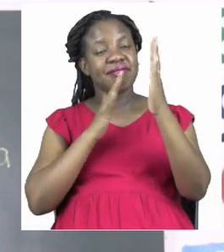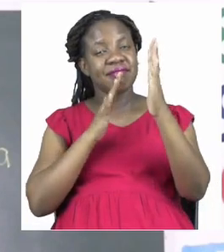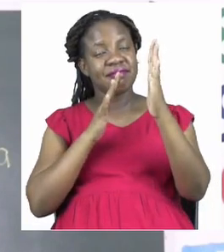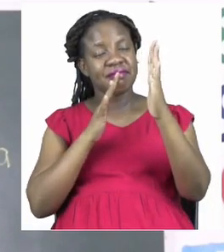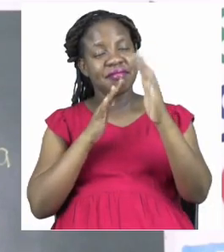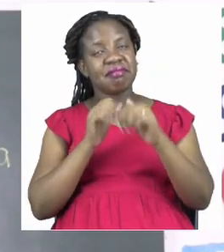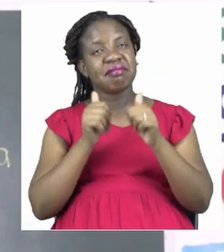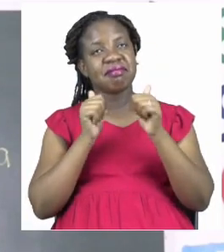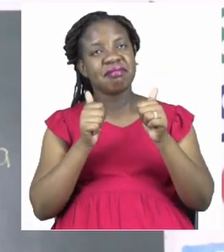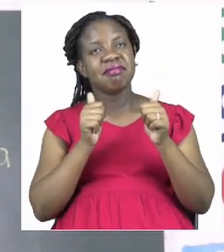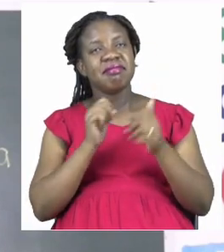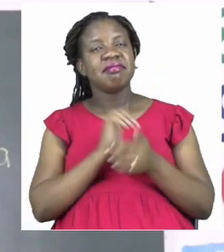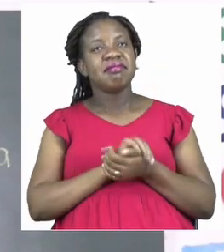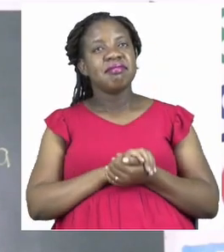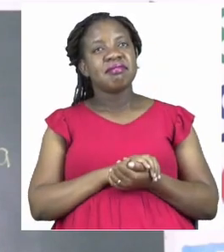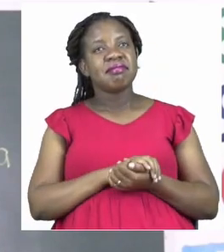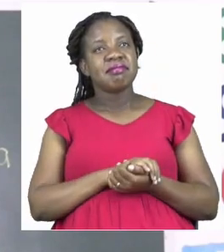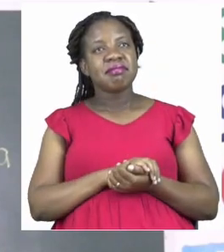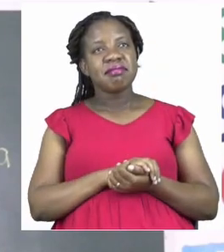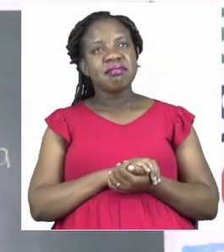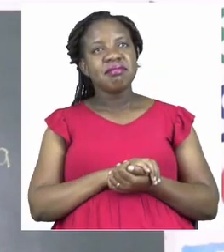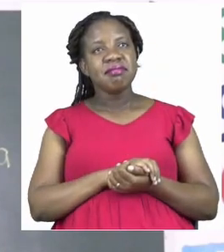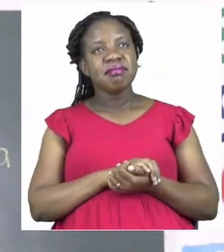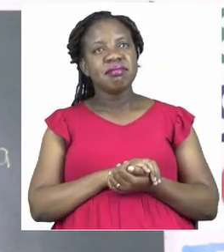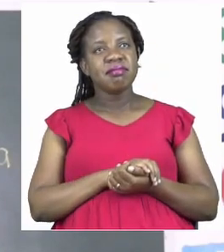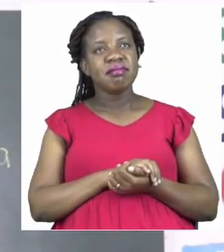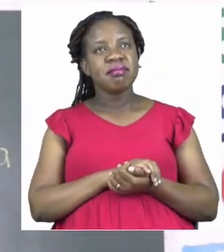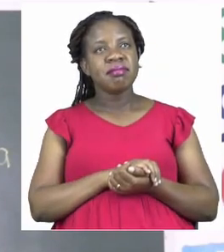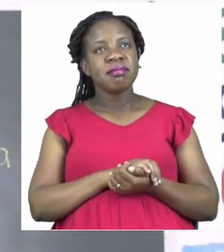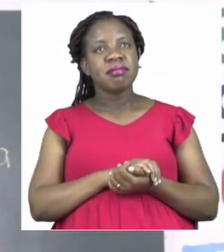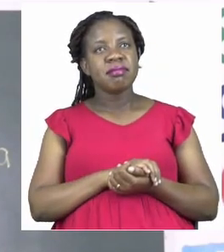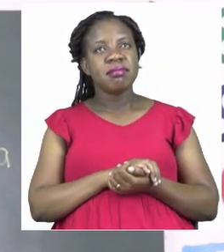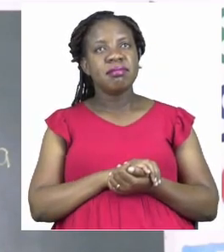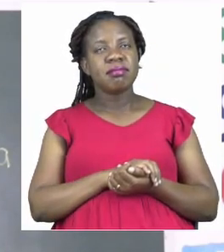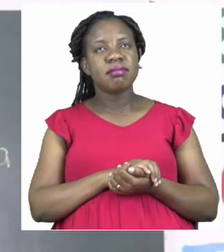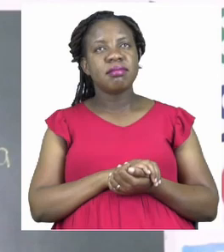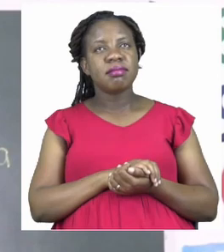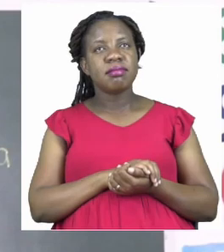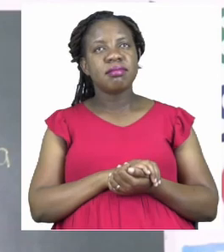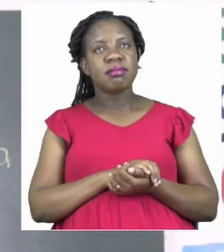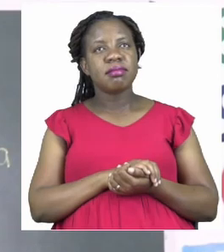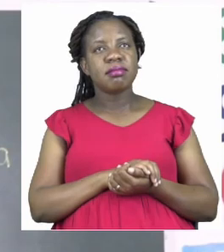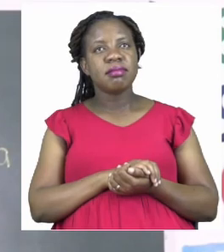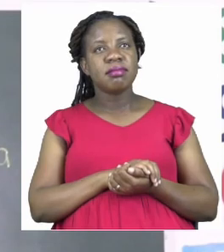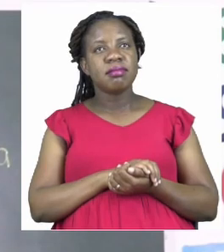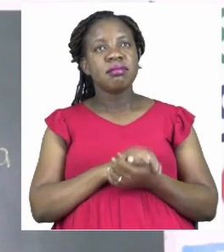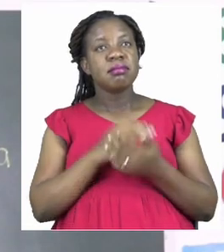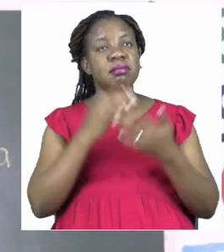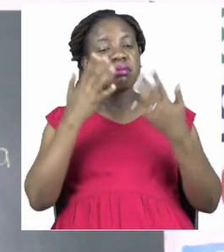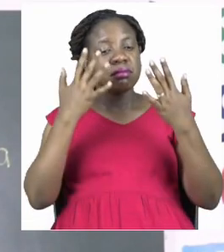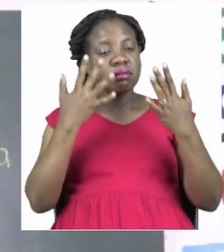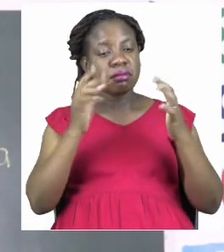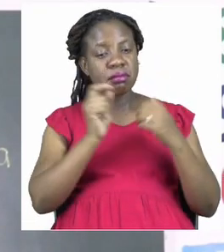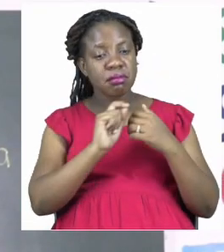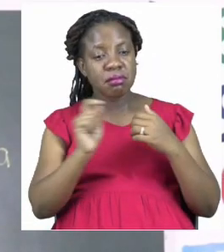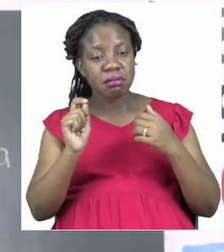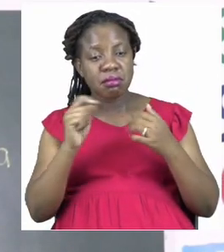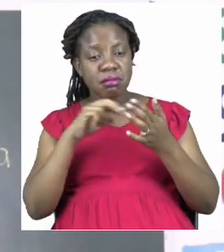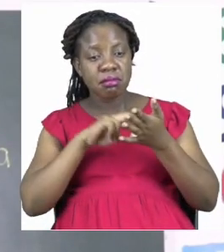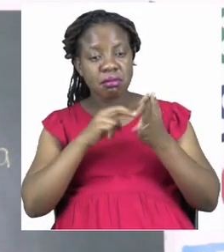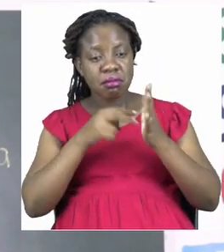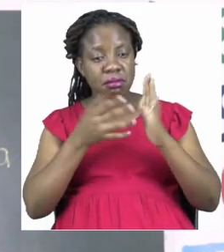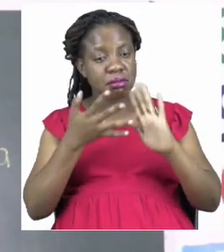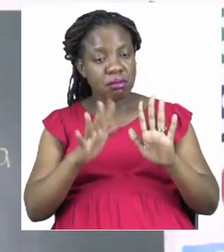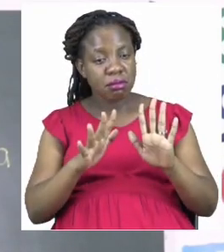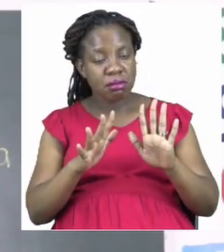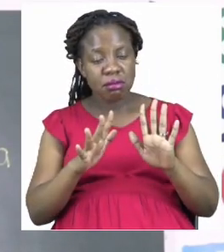2s. Now, just because we are done with the words doesn't mean we are done with the sentence. So, in order for